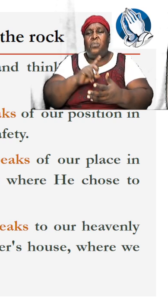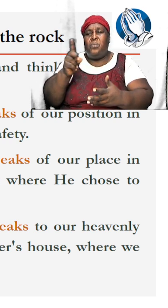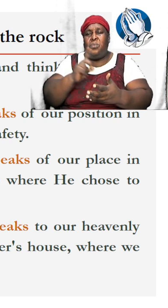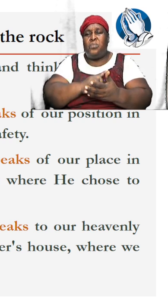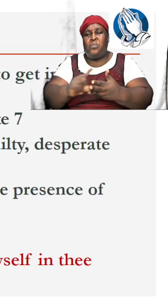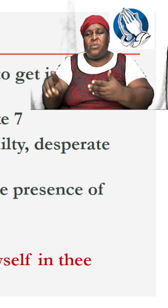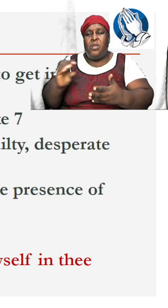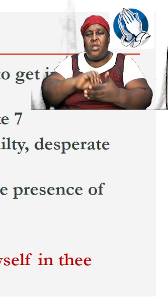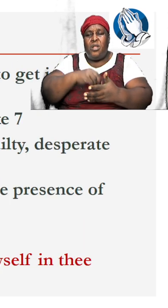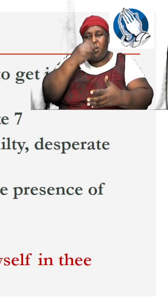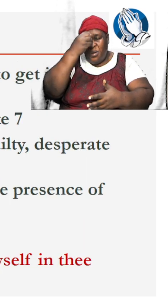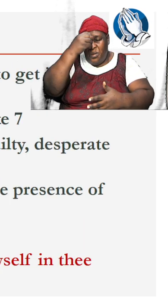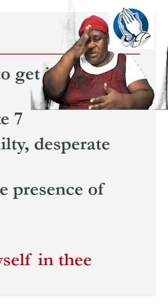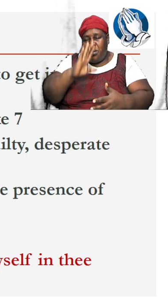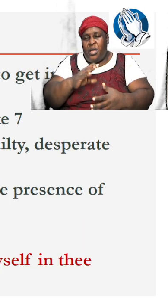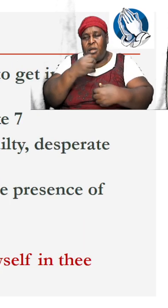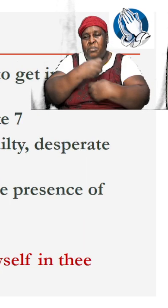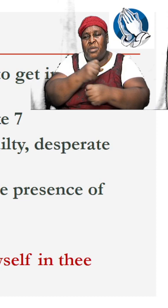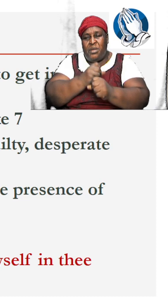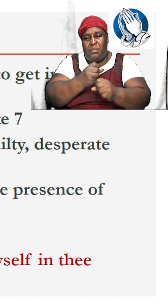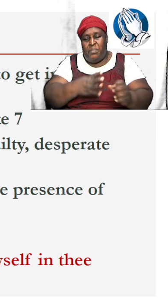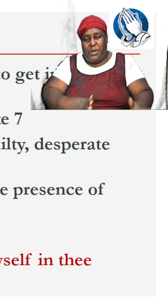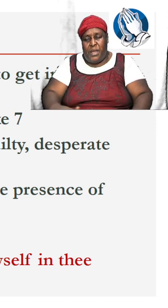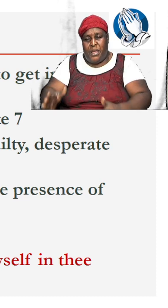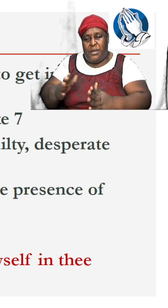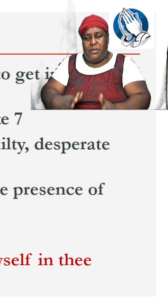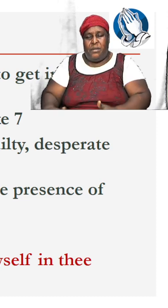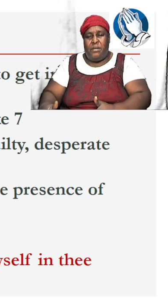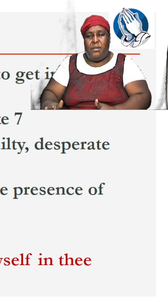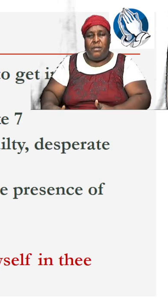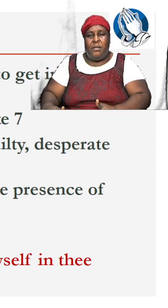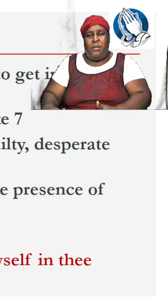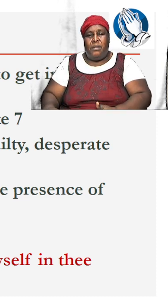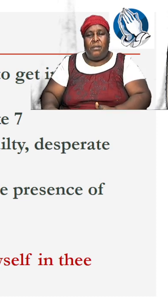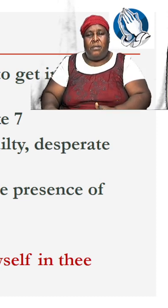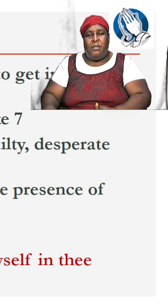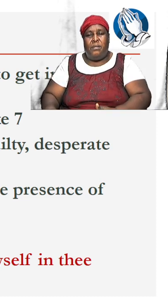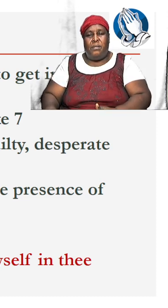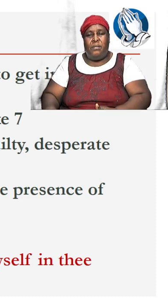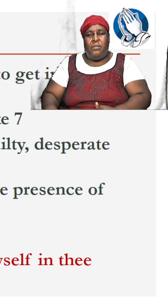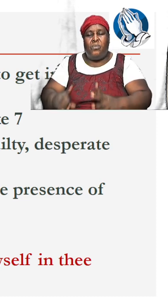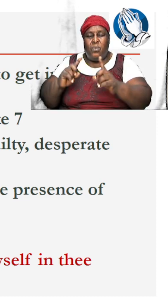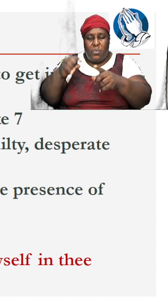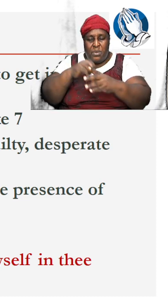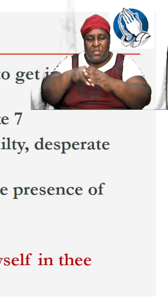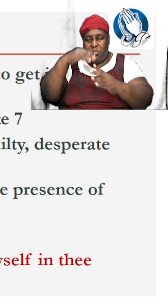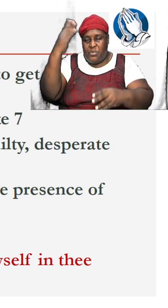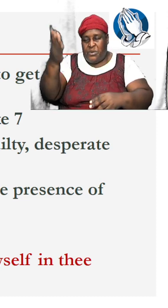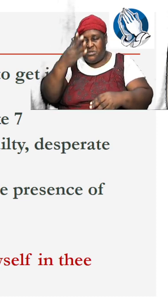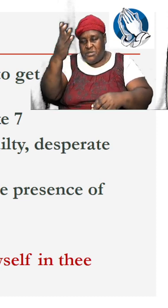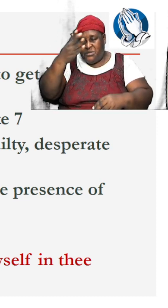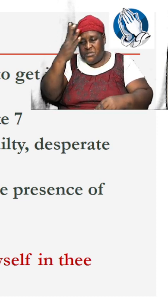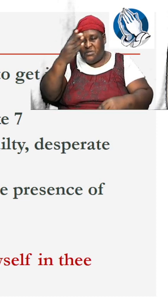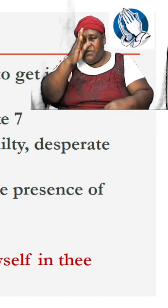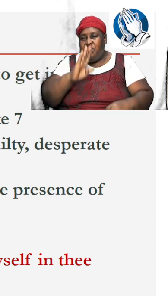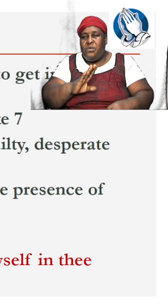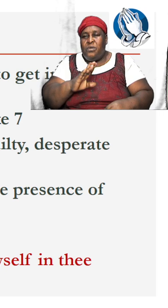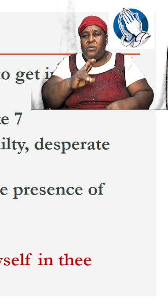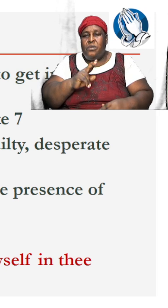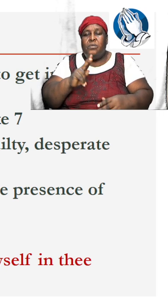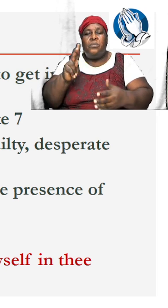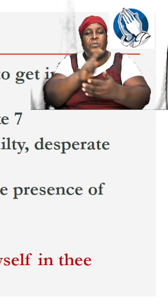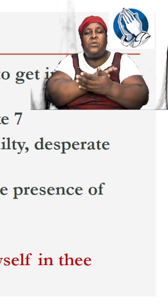we learned that God has created a plan, a structure to get into his presence. In week